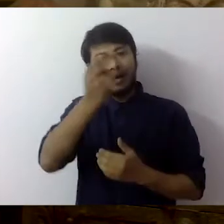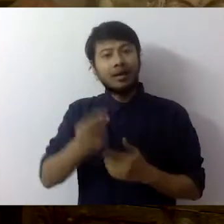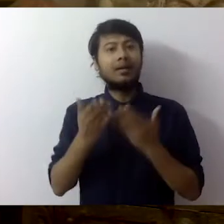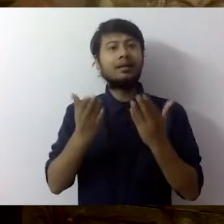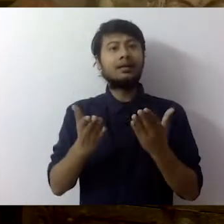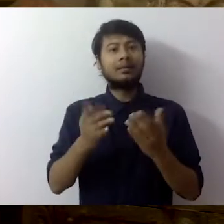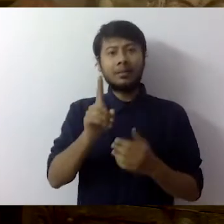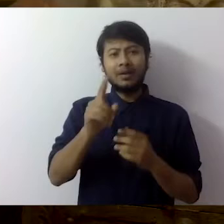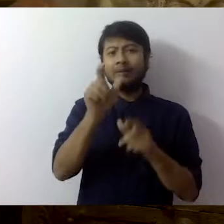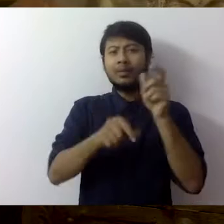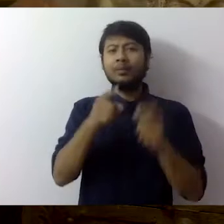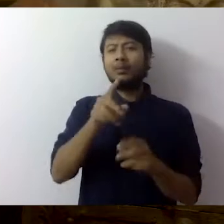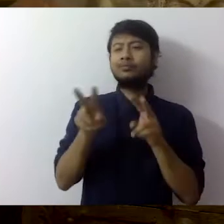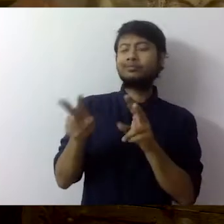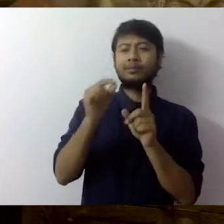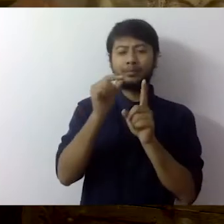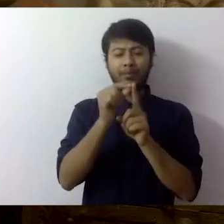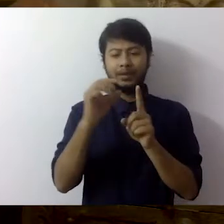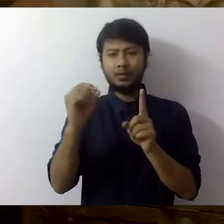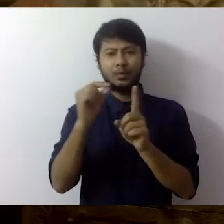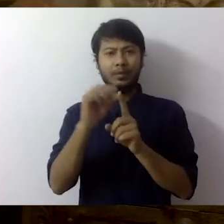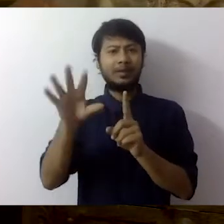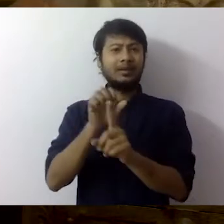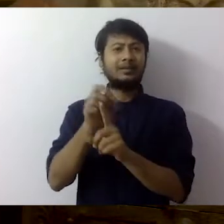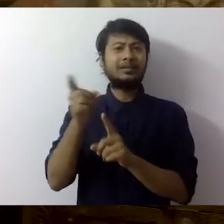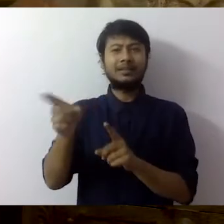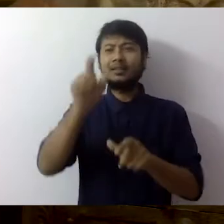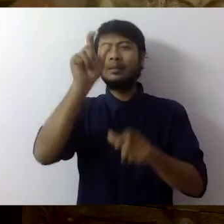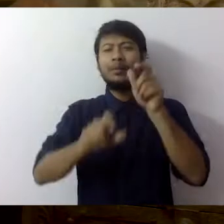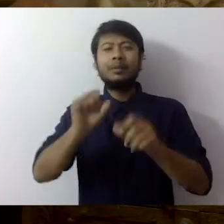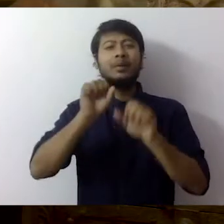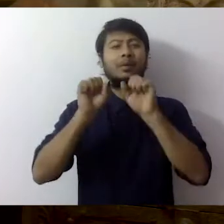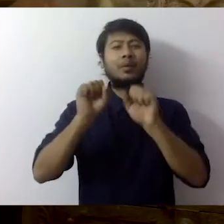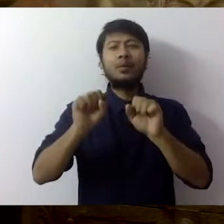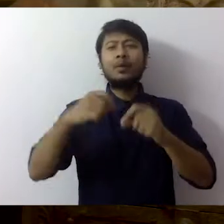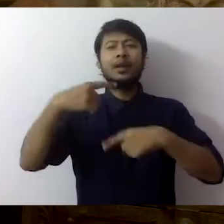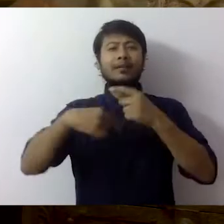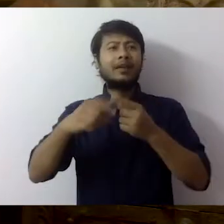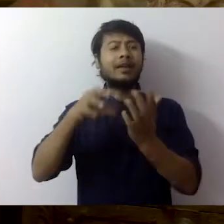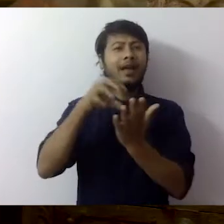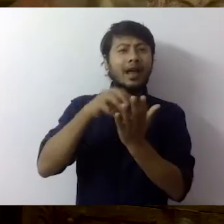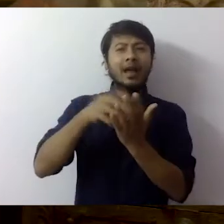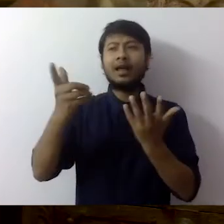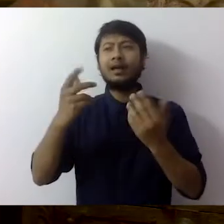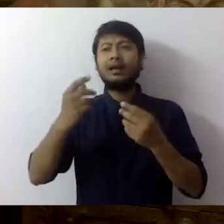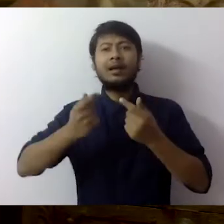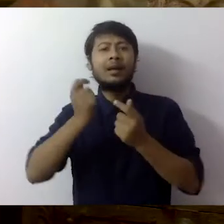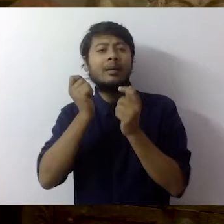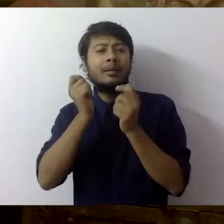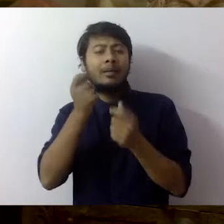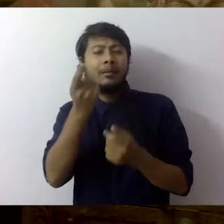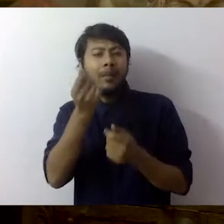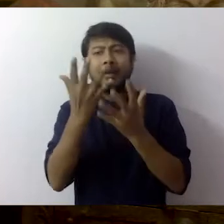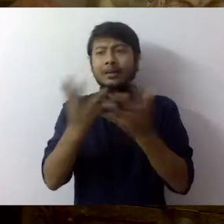art, reflecting consumerism and mass culture that lacks discernment. Today, however, we're